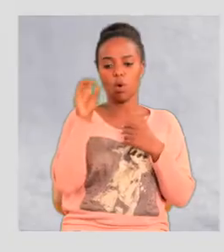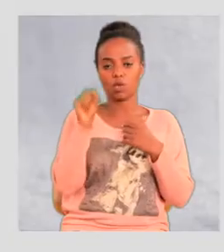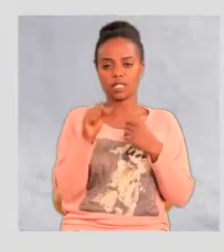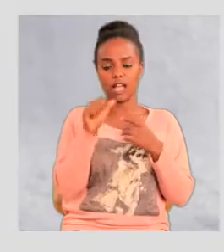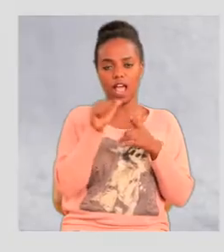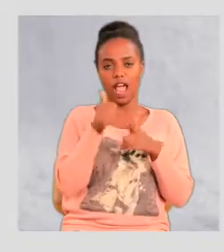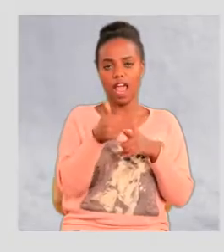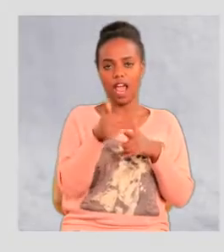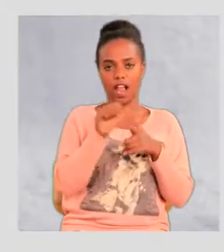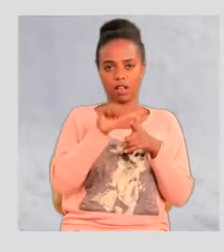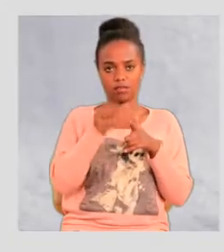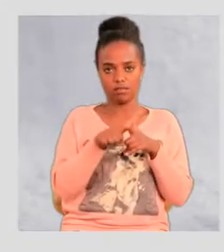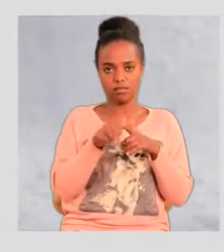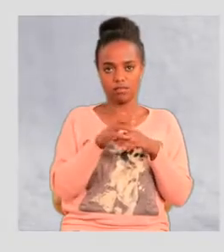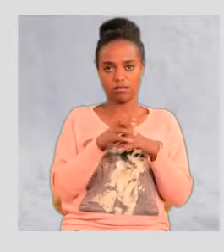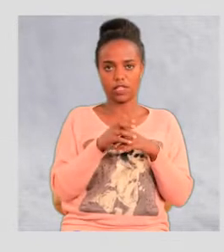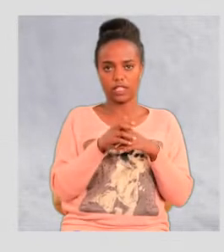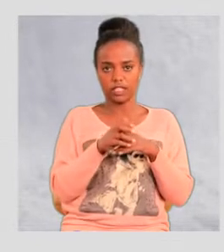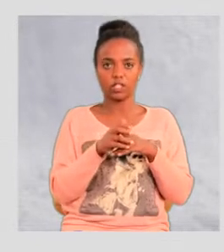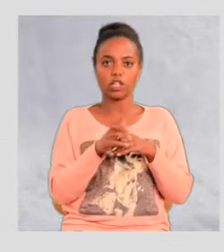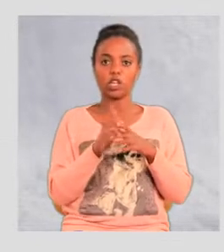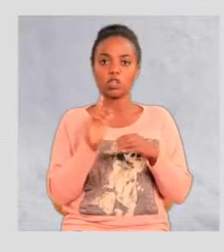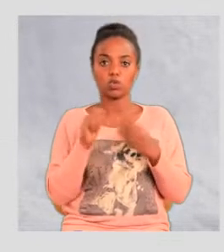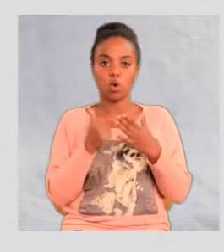you will have this one. This will be this